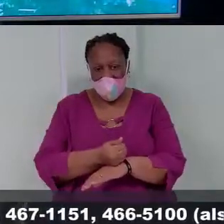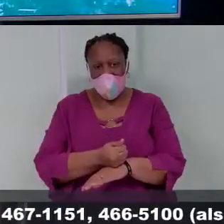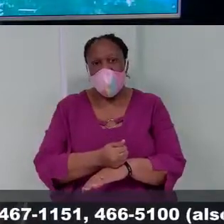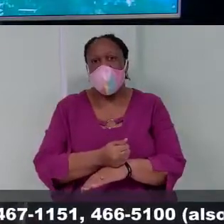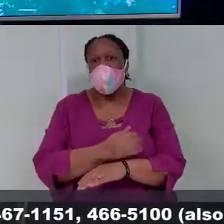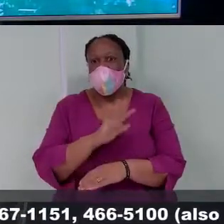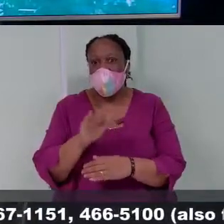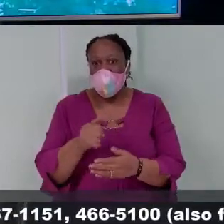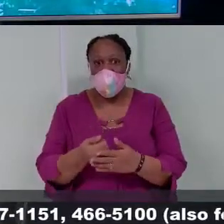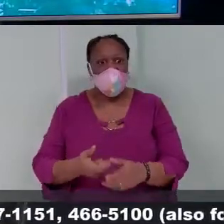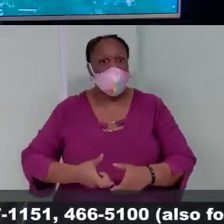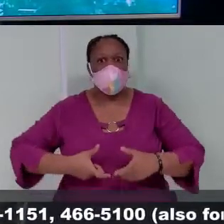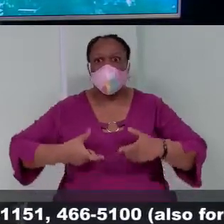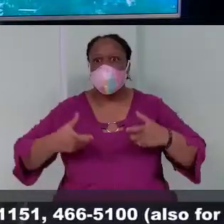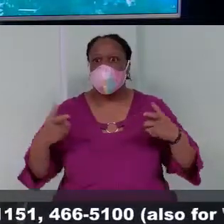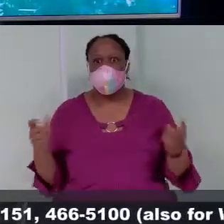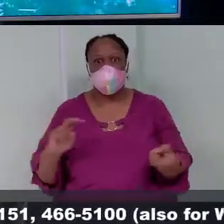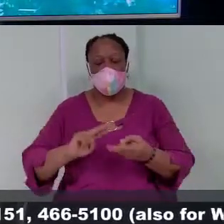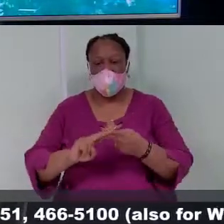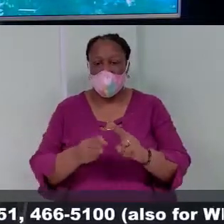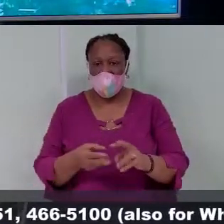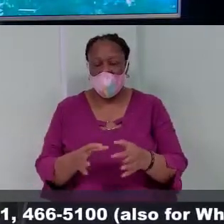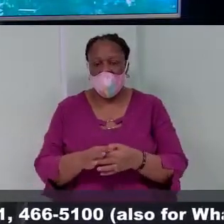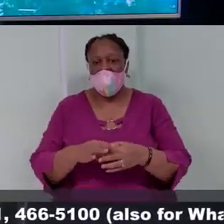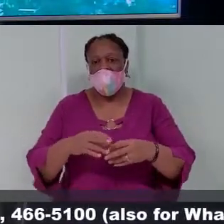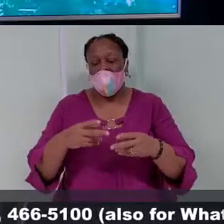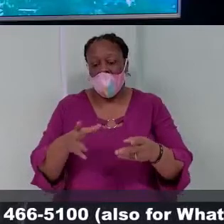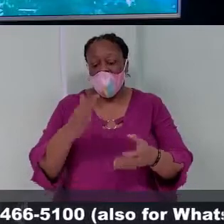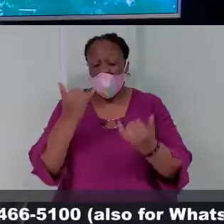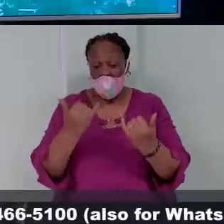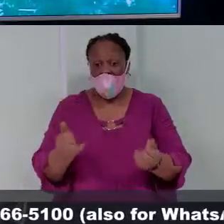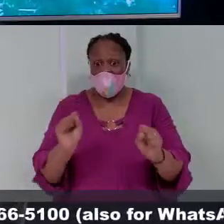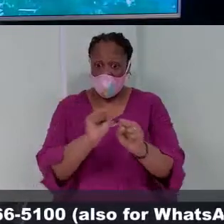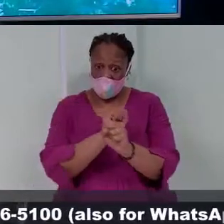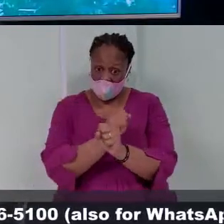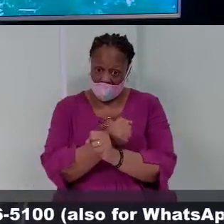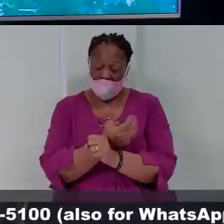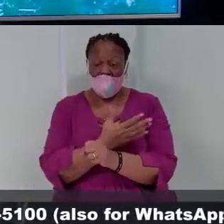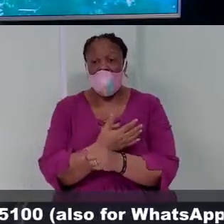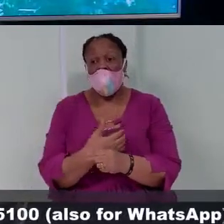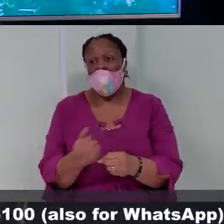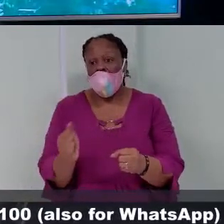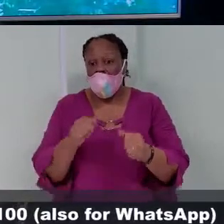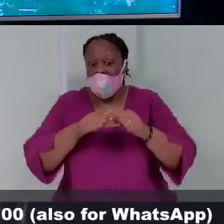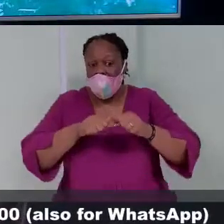question of the day,